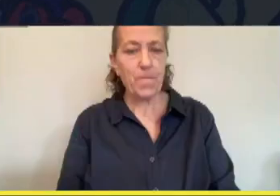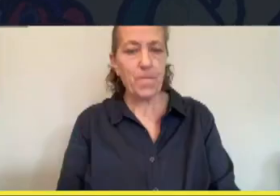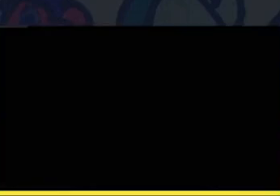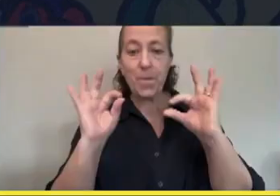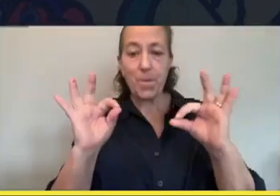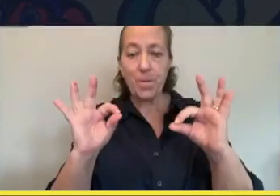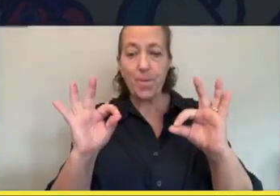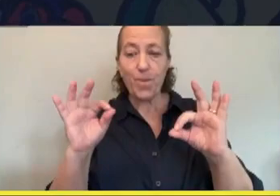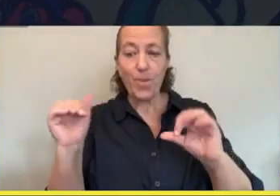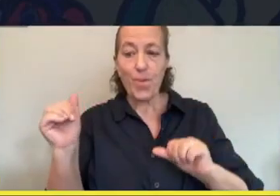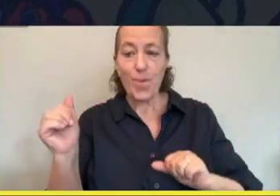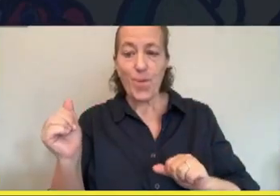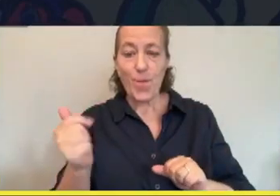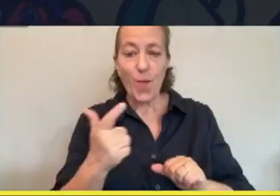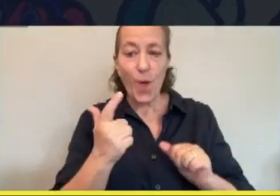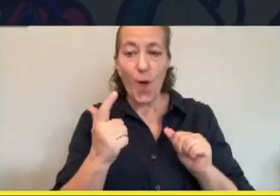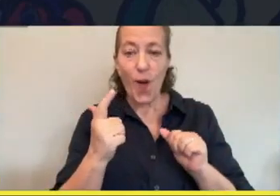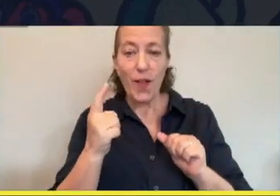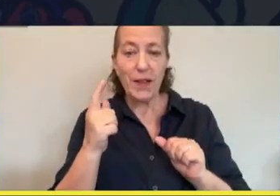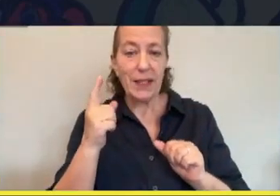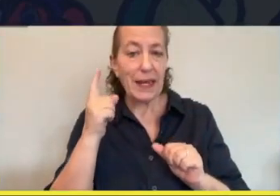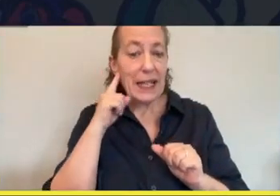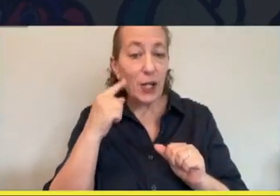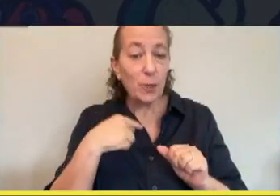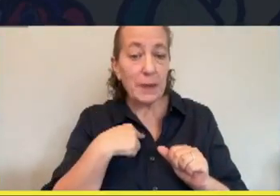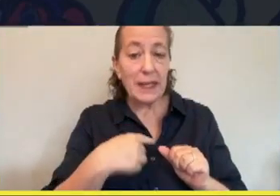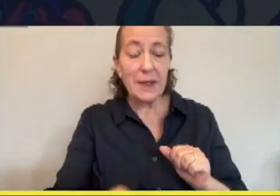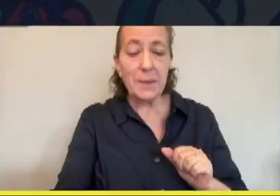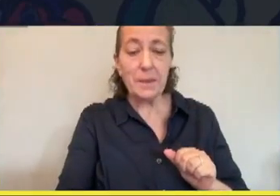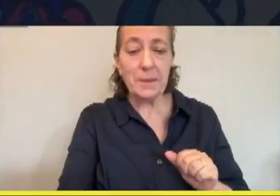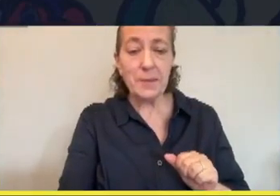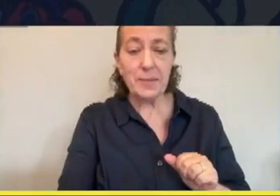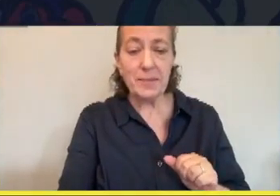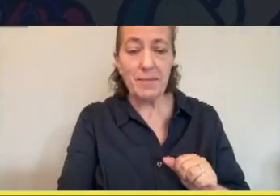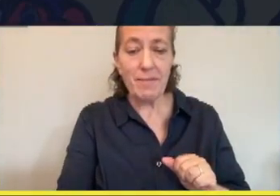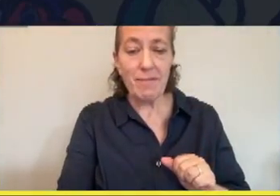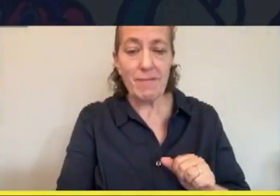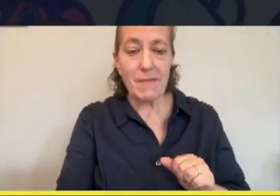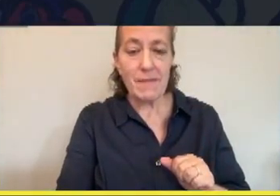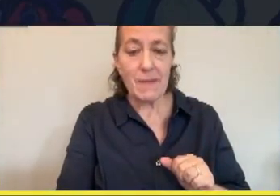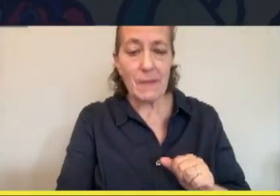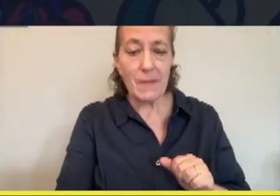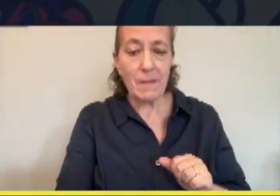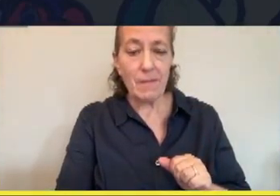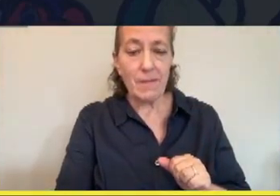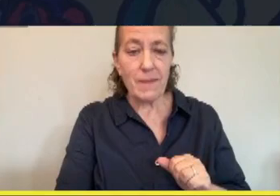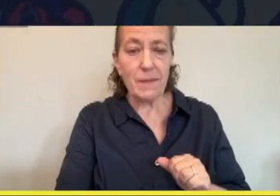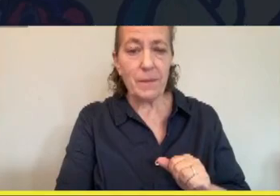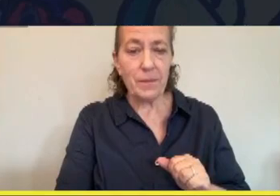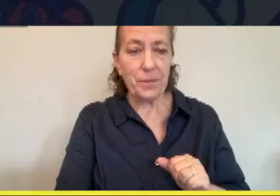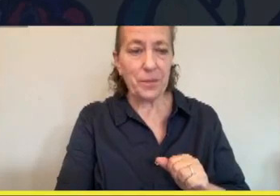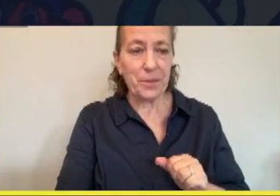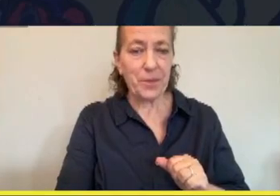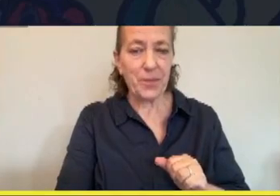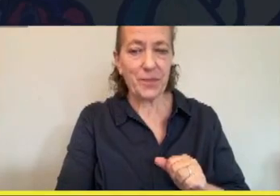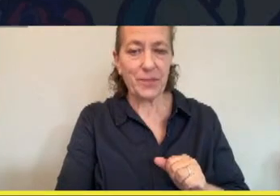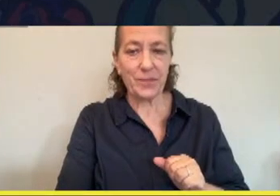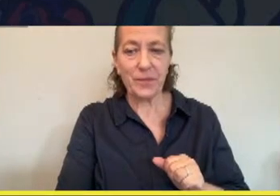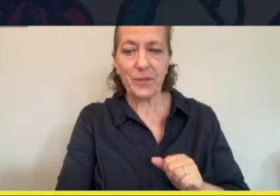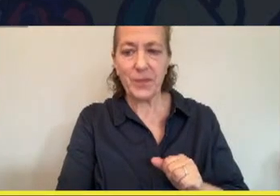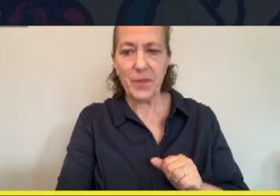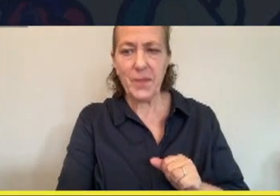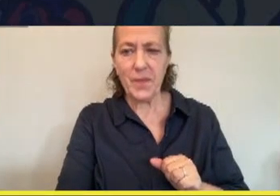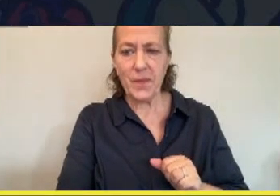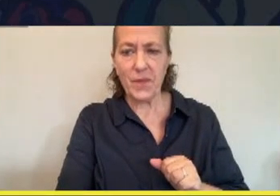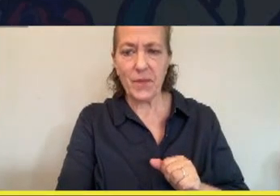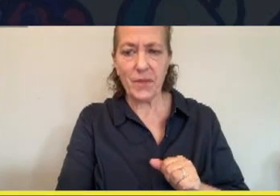And the next slide, please. So I'm going to talk about, and thank you, Lisa, for that great introduction to my topic. I'm going to talk